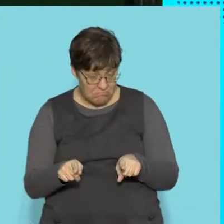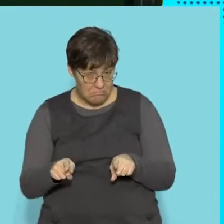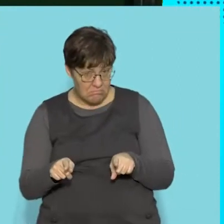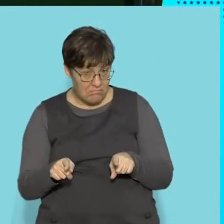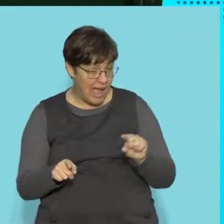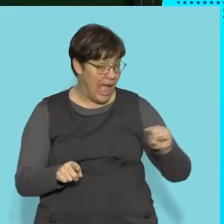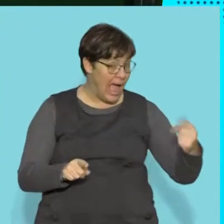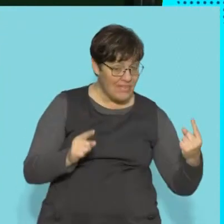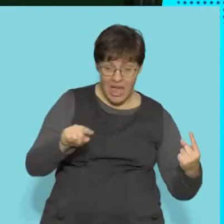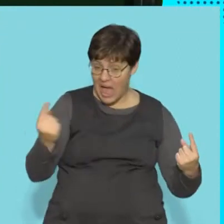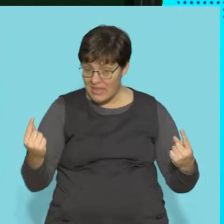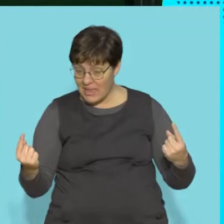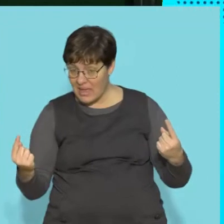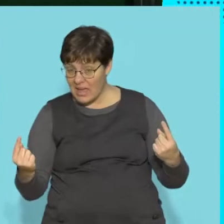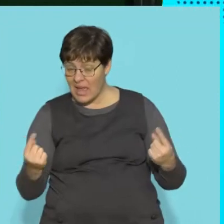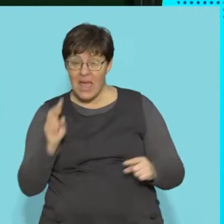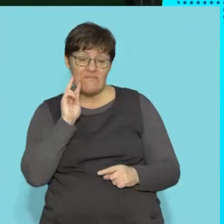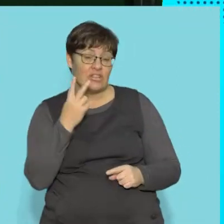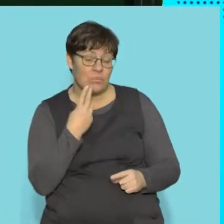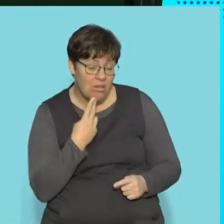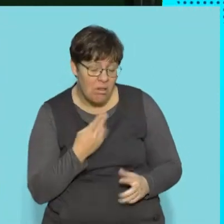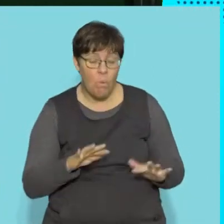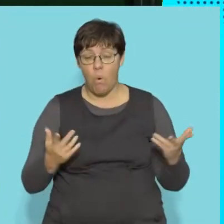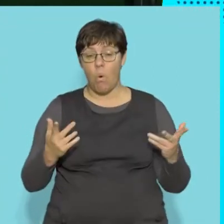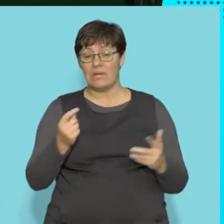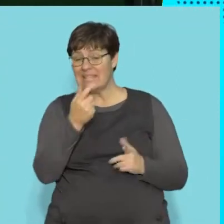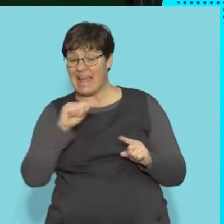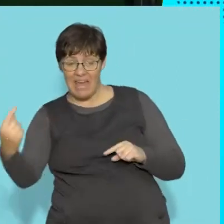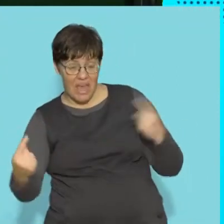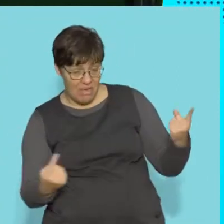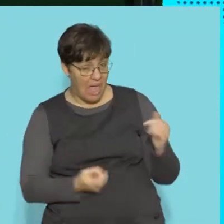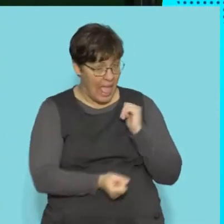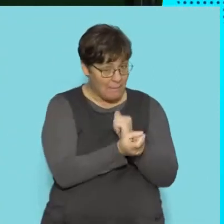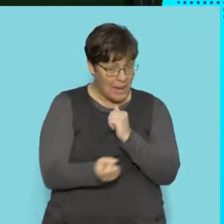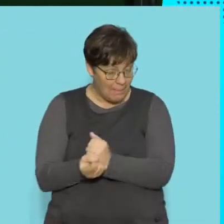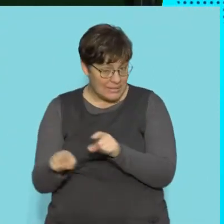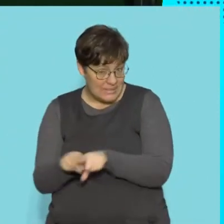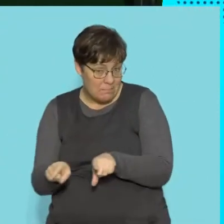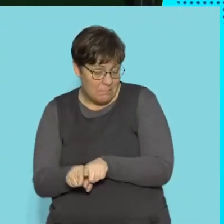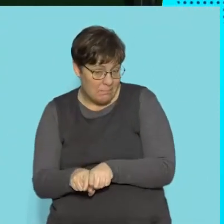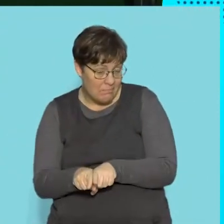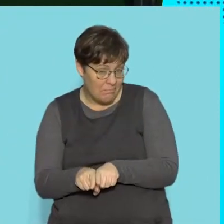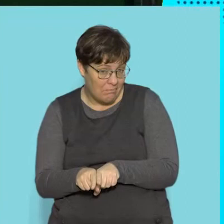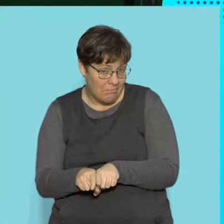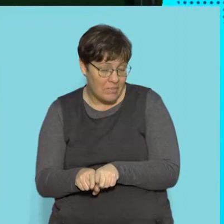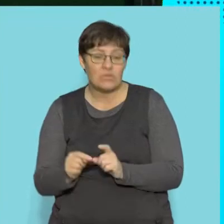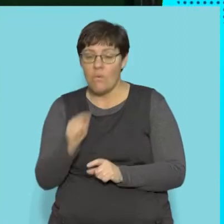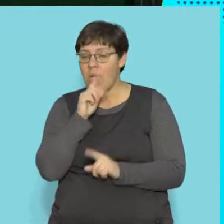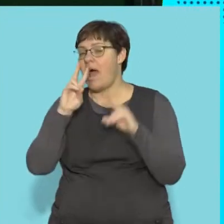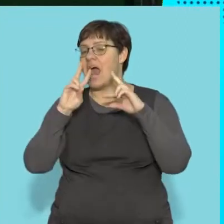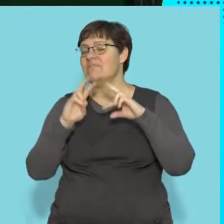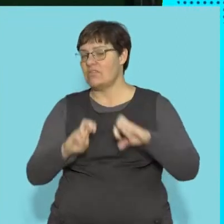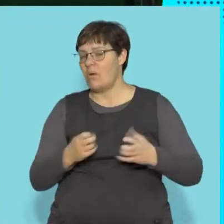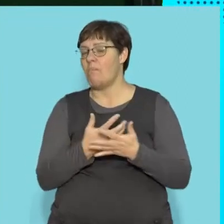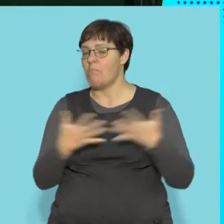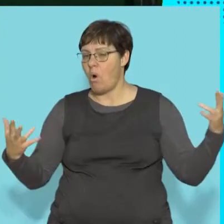other species of vegetables or seeds? So what she's doing is trying to make her